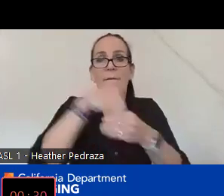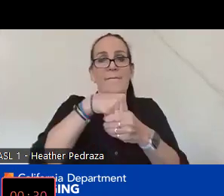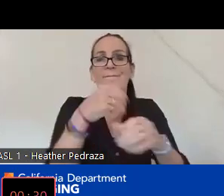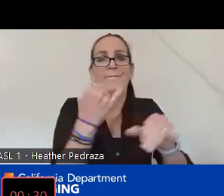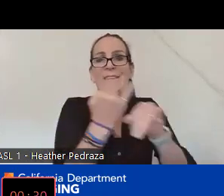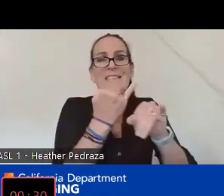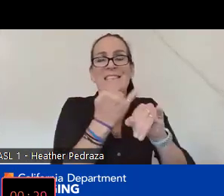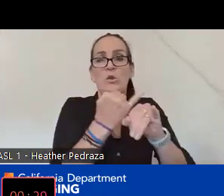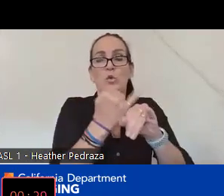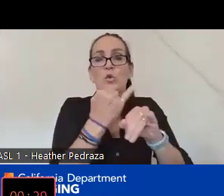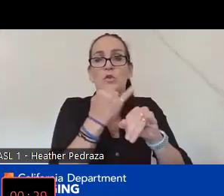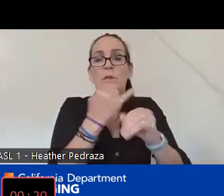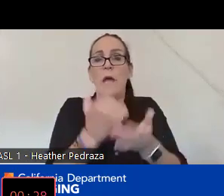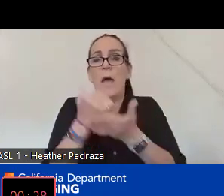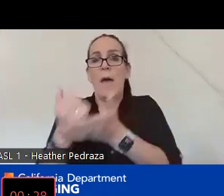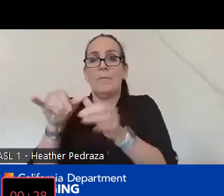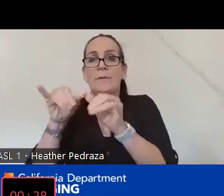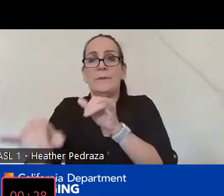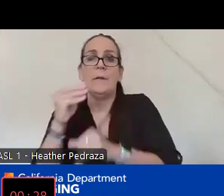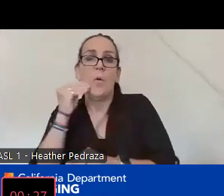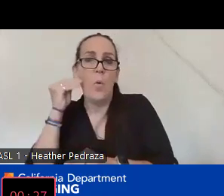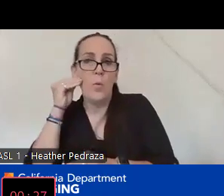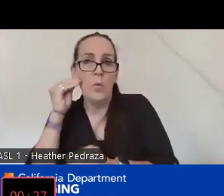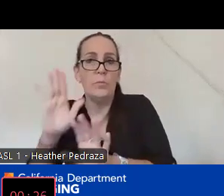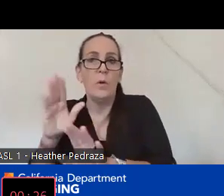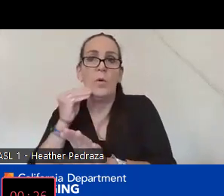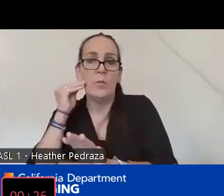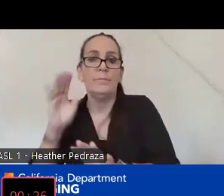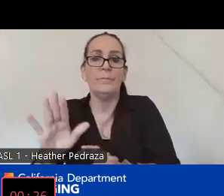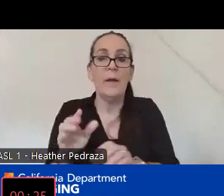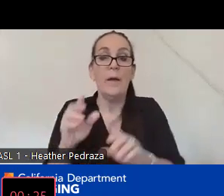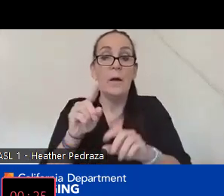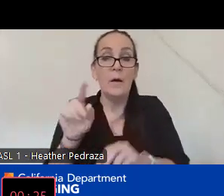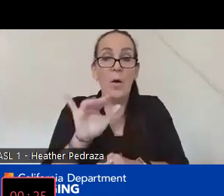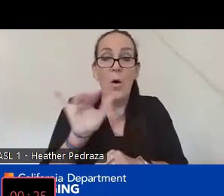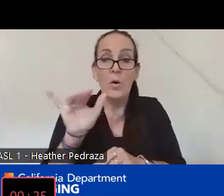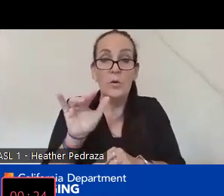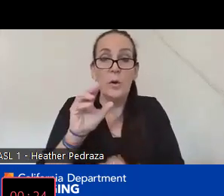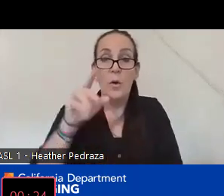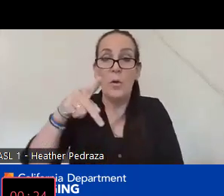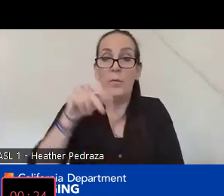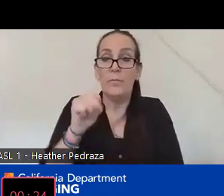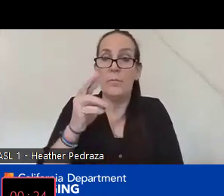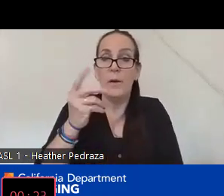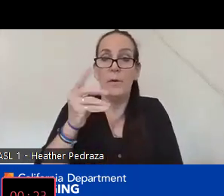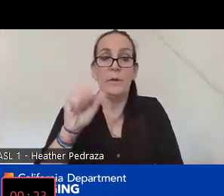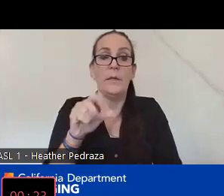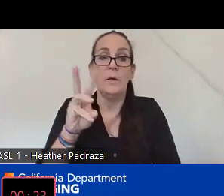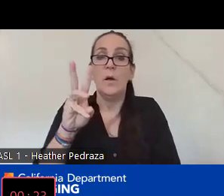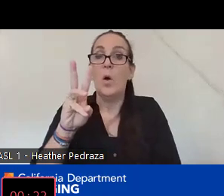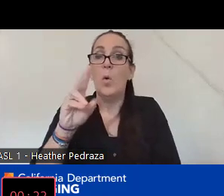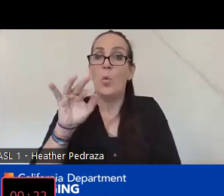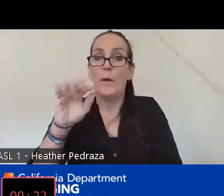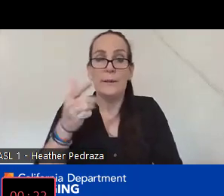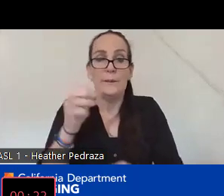need to emphasize a parity in wages for providers between institutional care settings